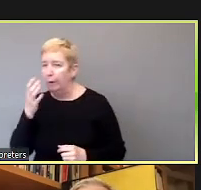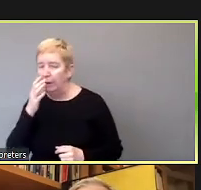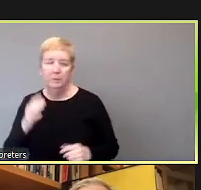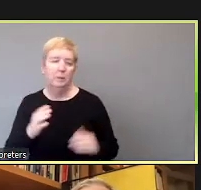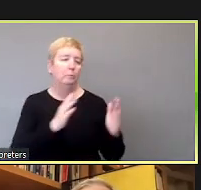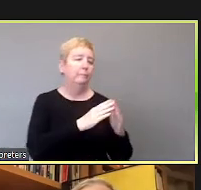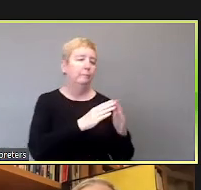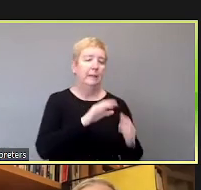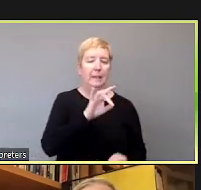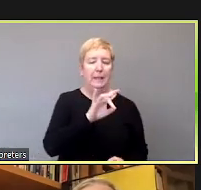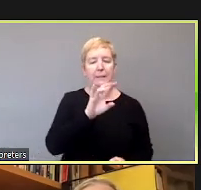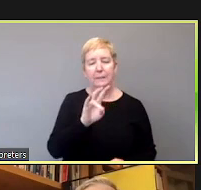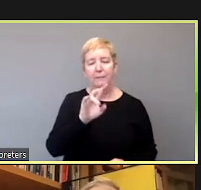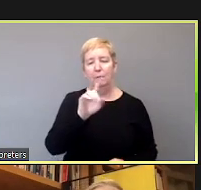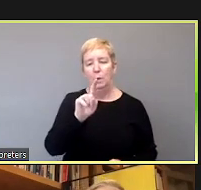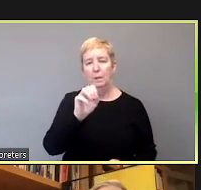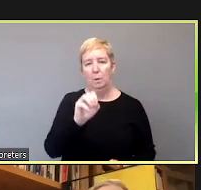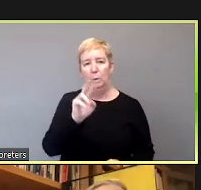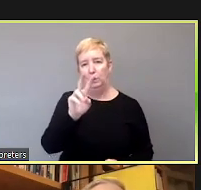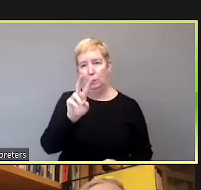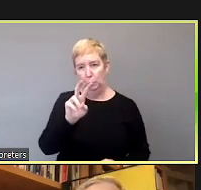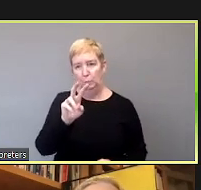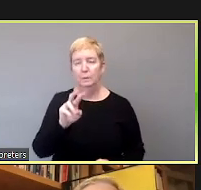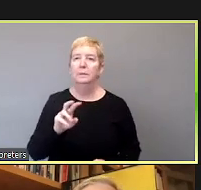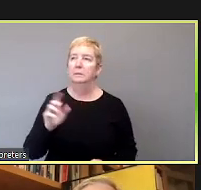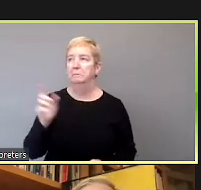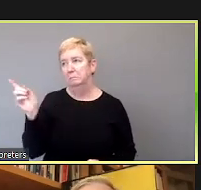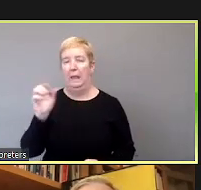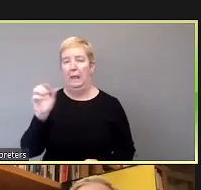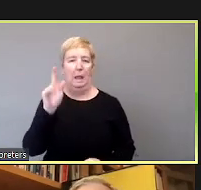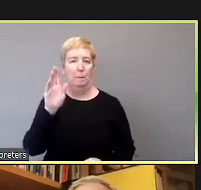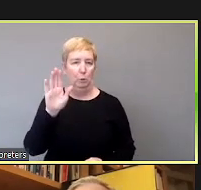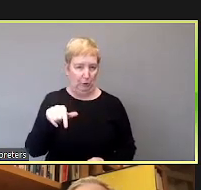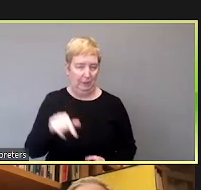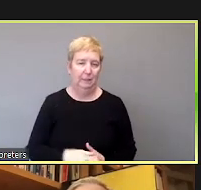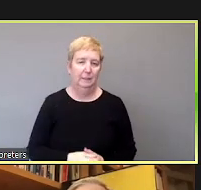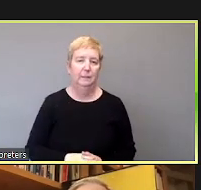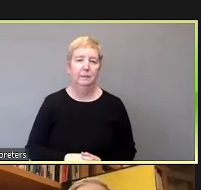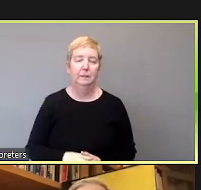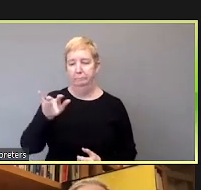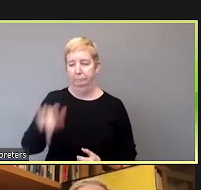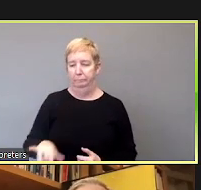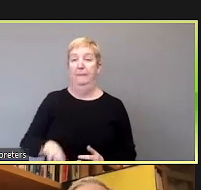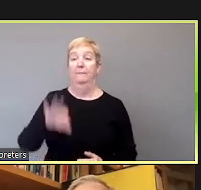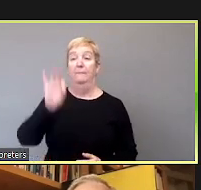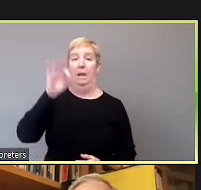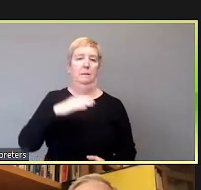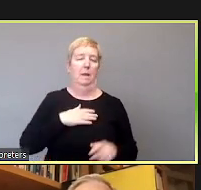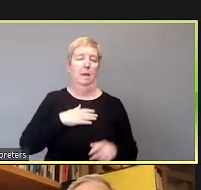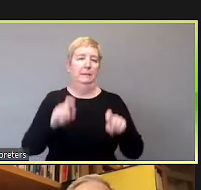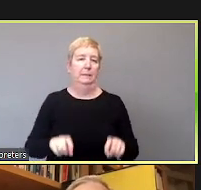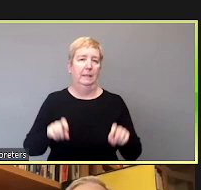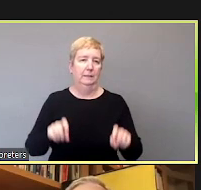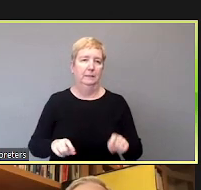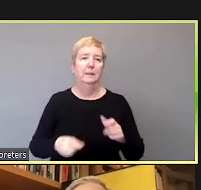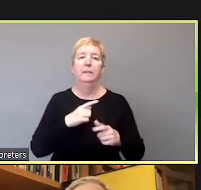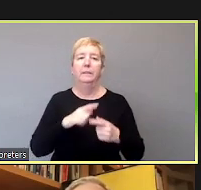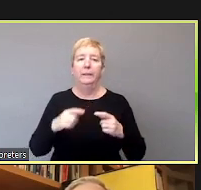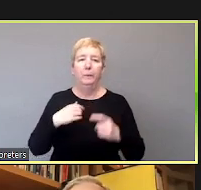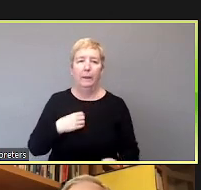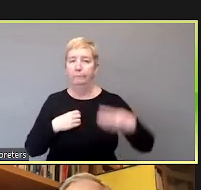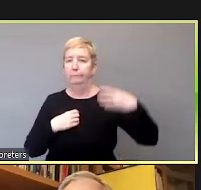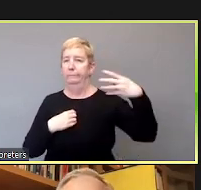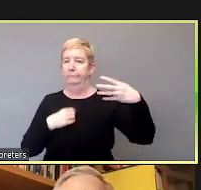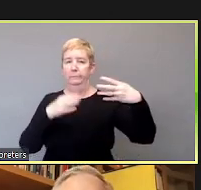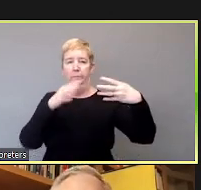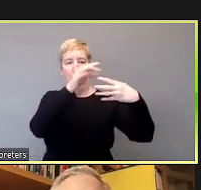87102 in Albuquerque, downtown Albuquerque, here, and you click Find My Test. And then you've got choices, like I'd